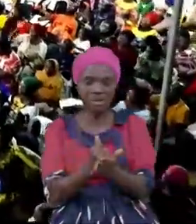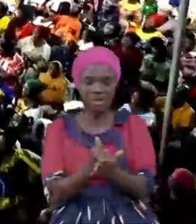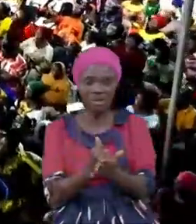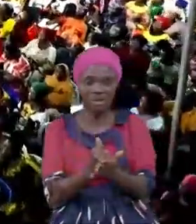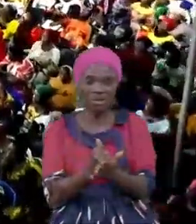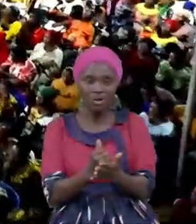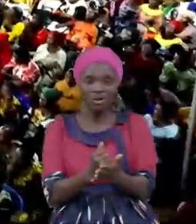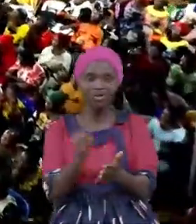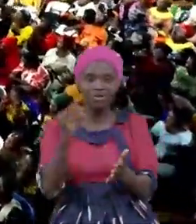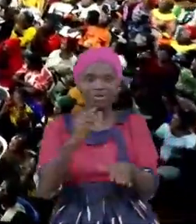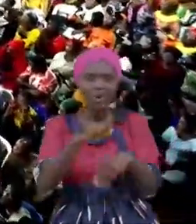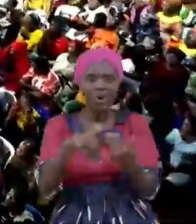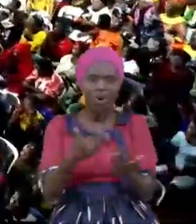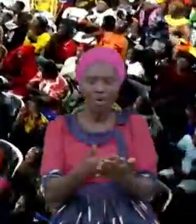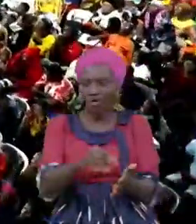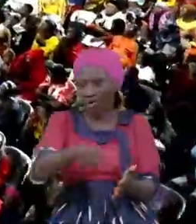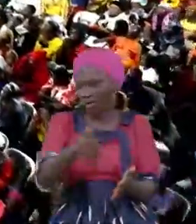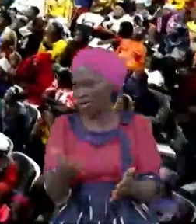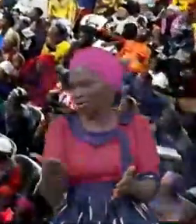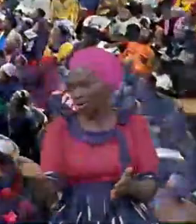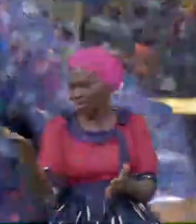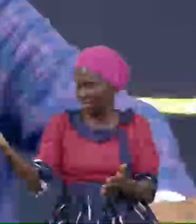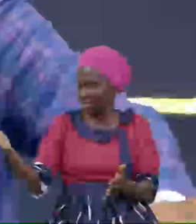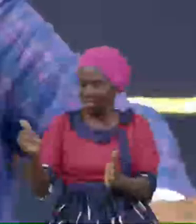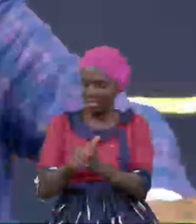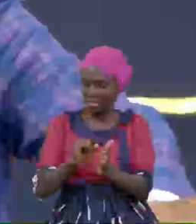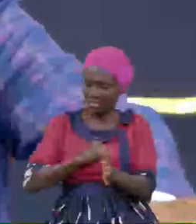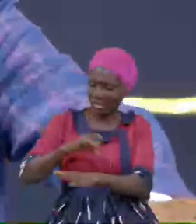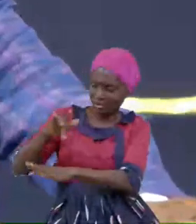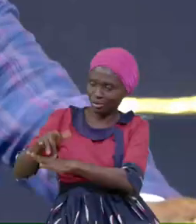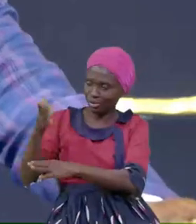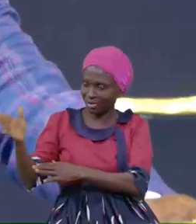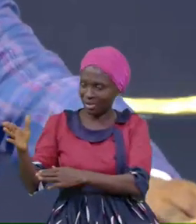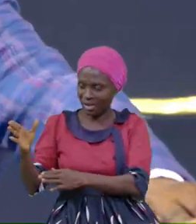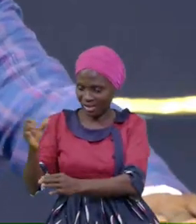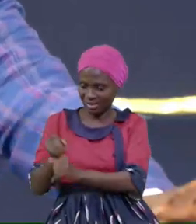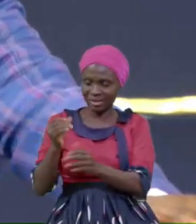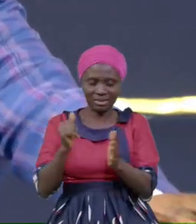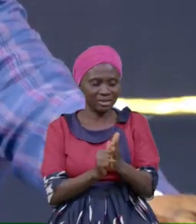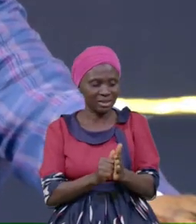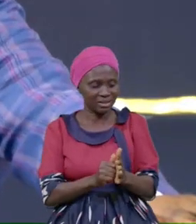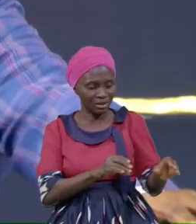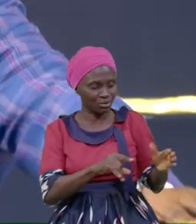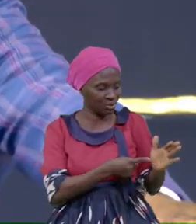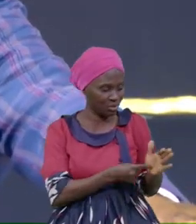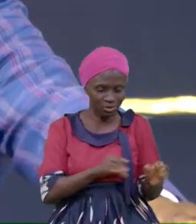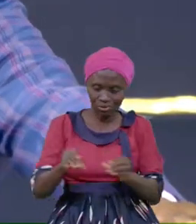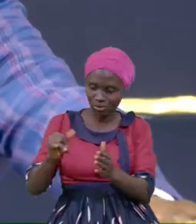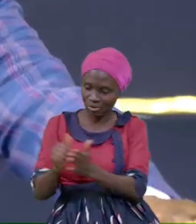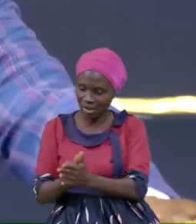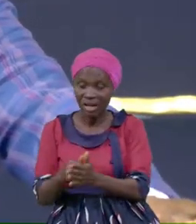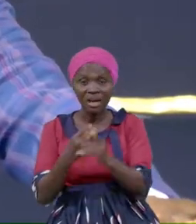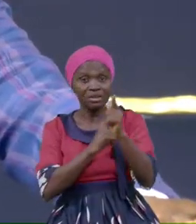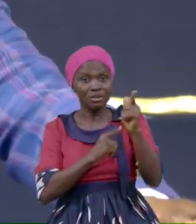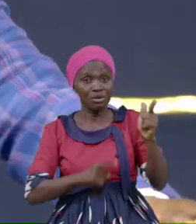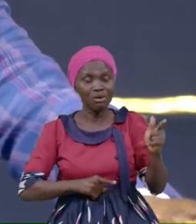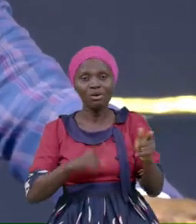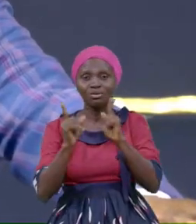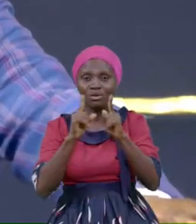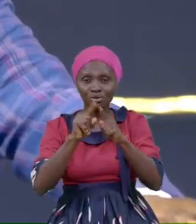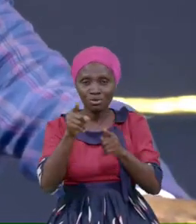touch that, I take that, I do this, I do that. The Lord is saying, come for a better